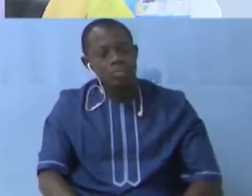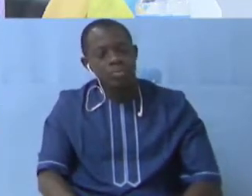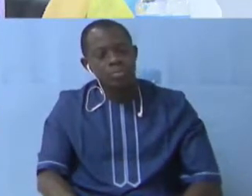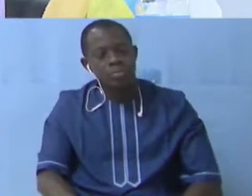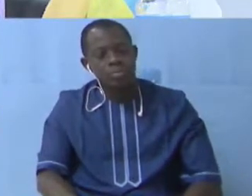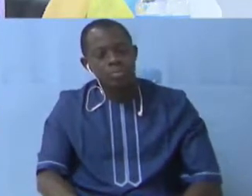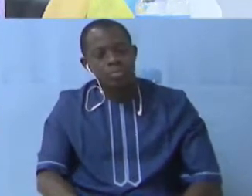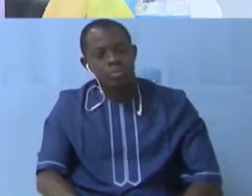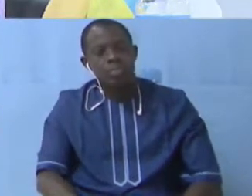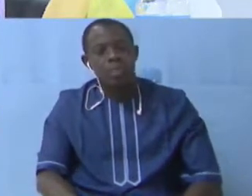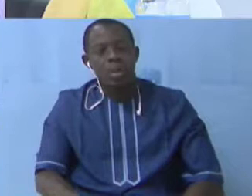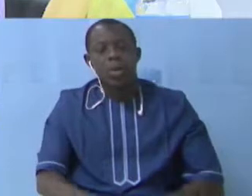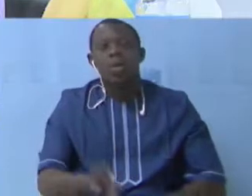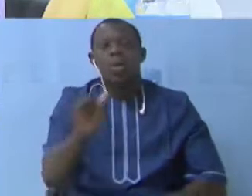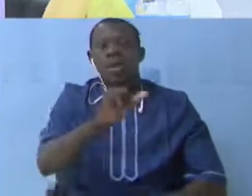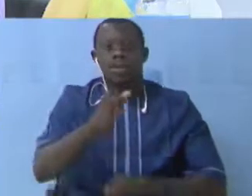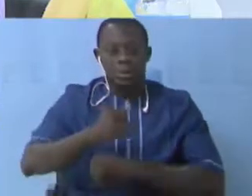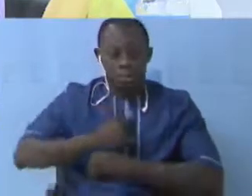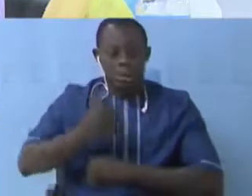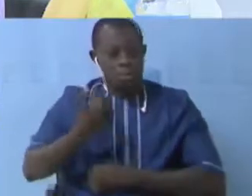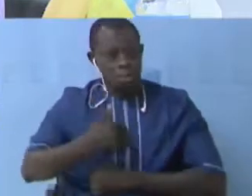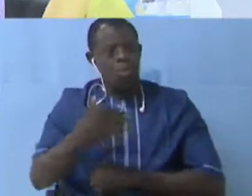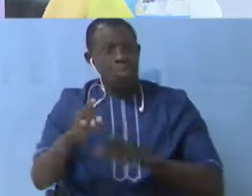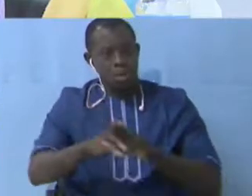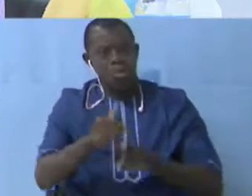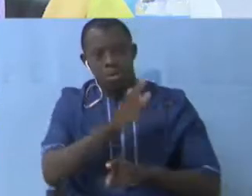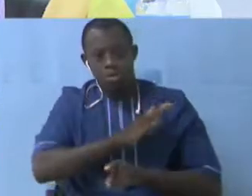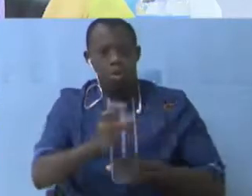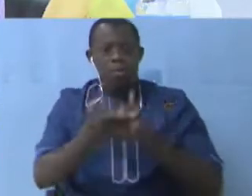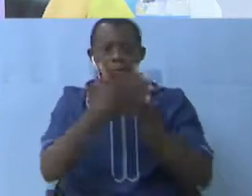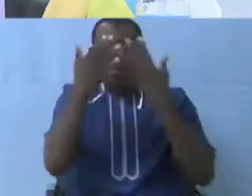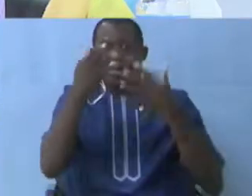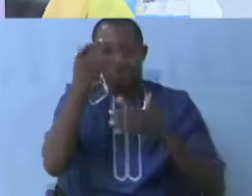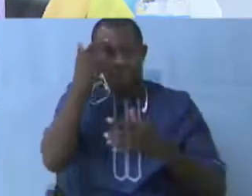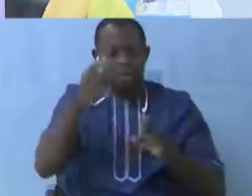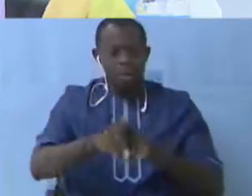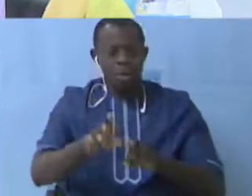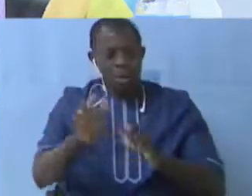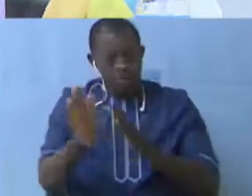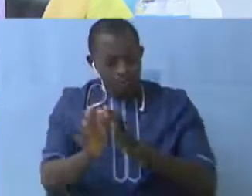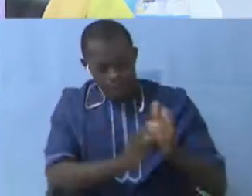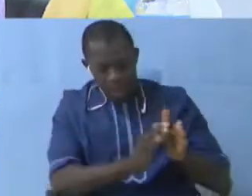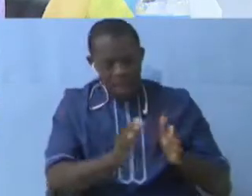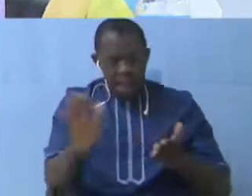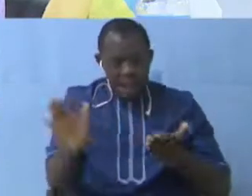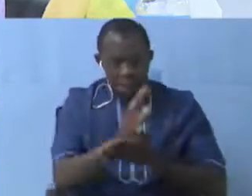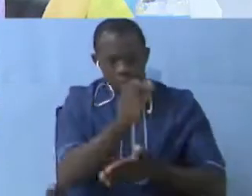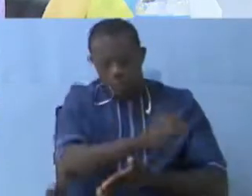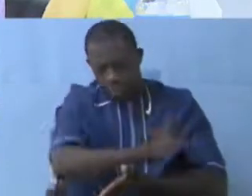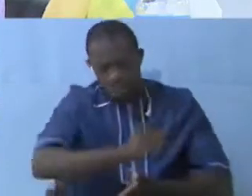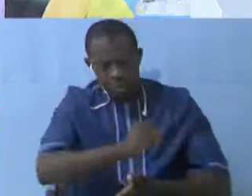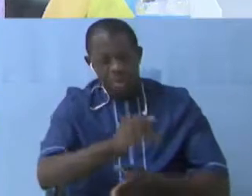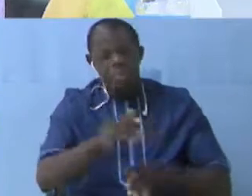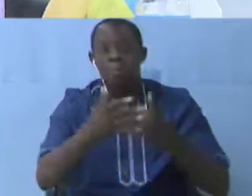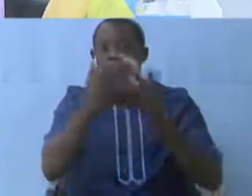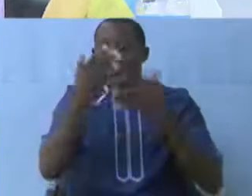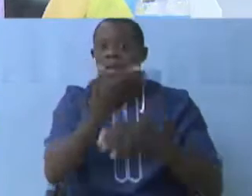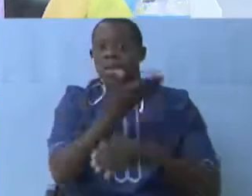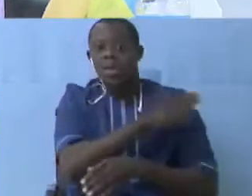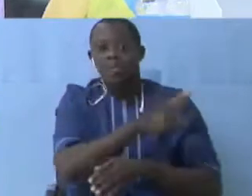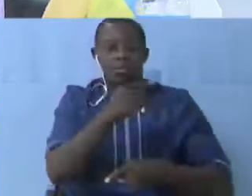also left the country. ñi yëngu ci wàlli kaaraange ñu bari ñu leen a tuumal ne dañ doon suufu nguur tax na ñu bari daal di génn réew mi.